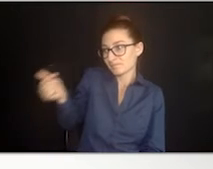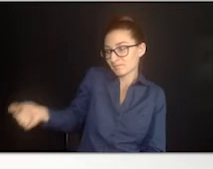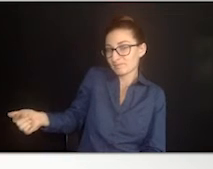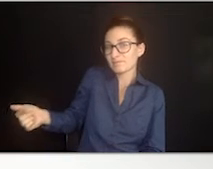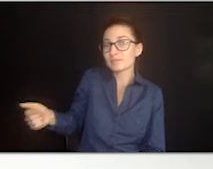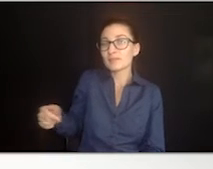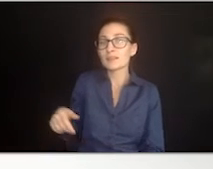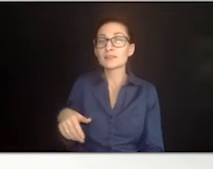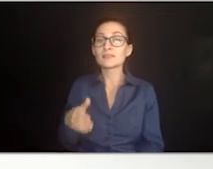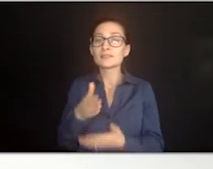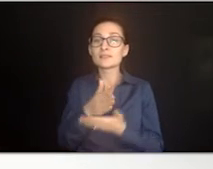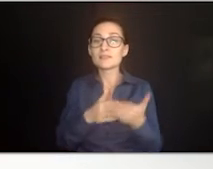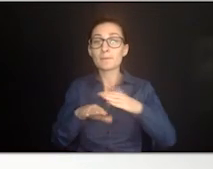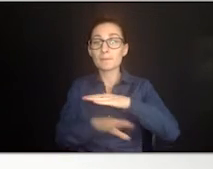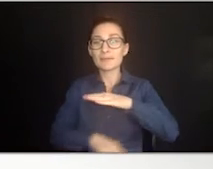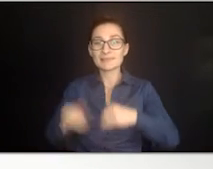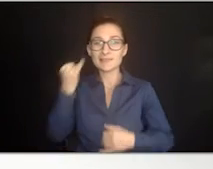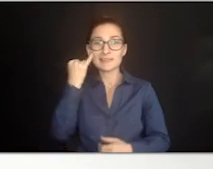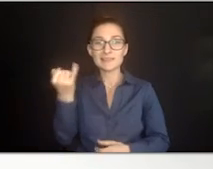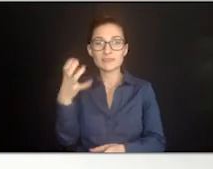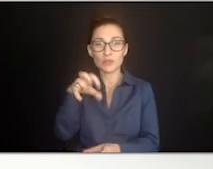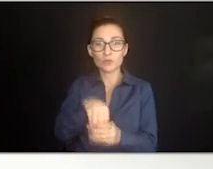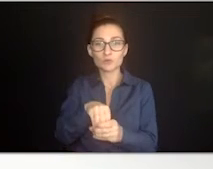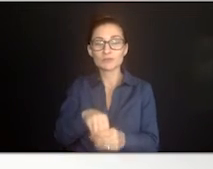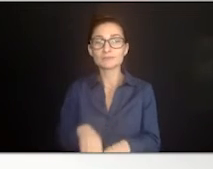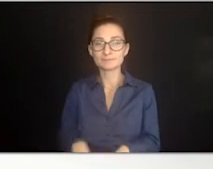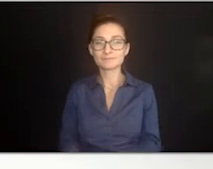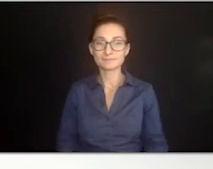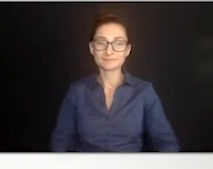about inclusion and see how they apply here.